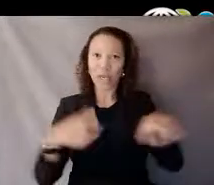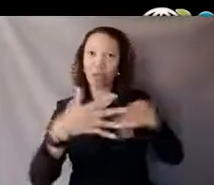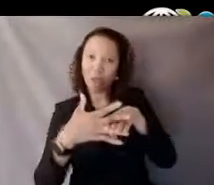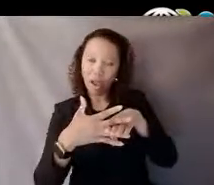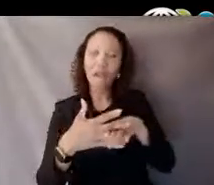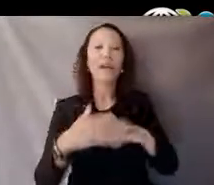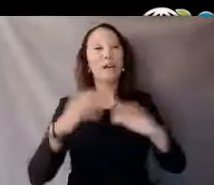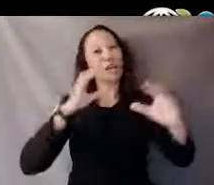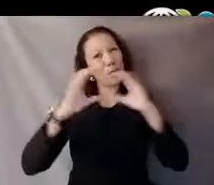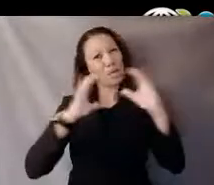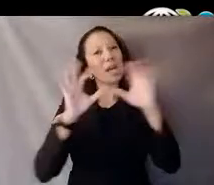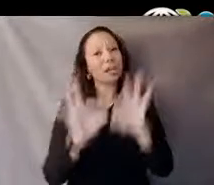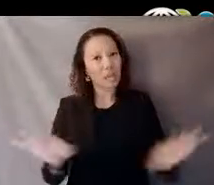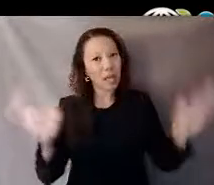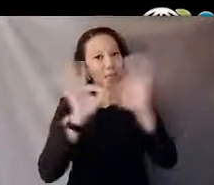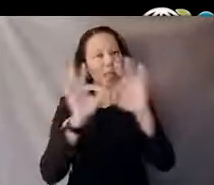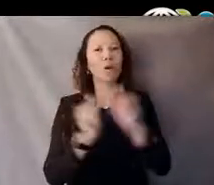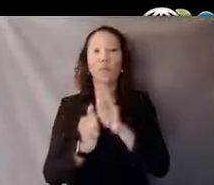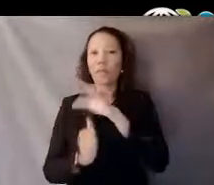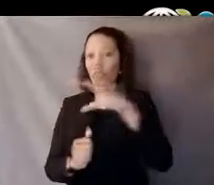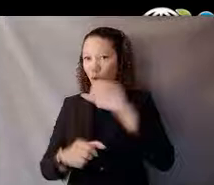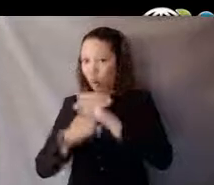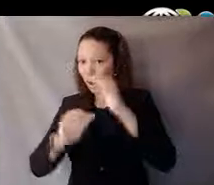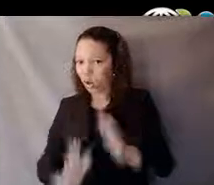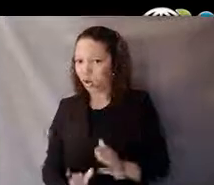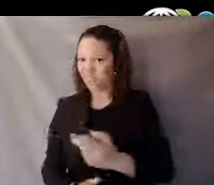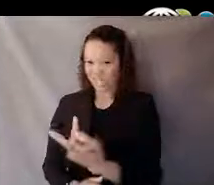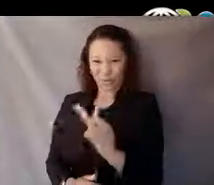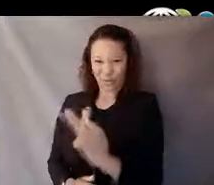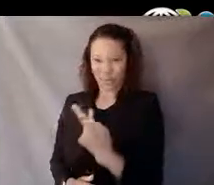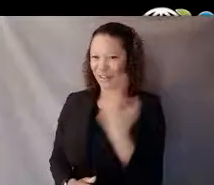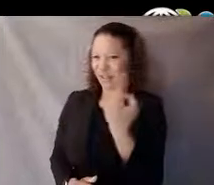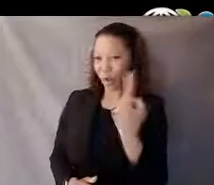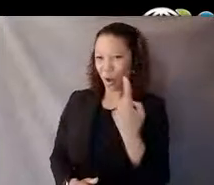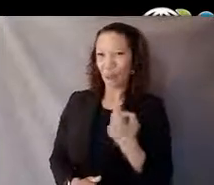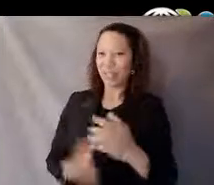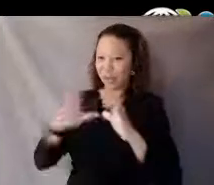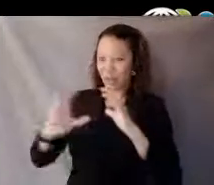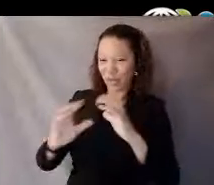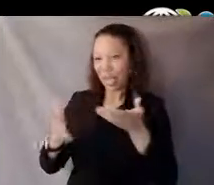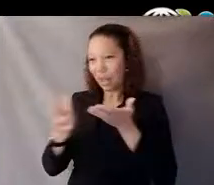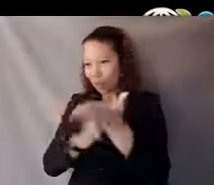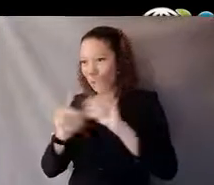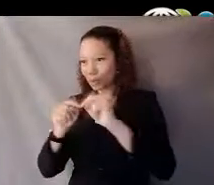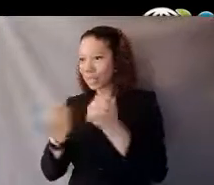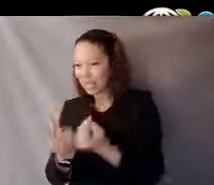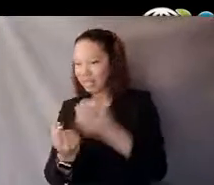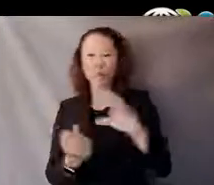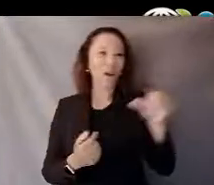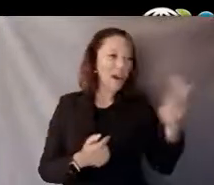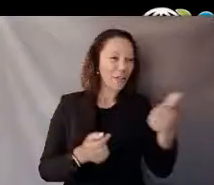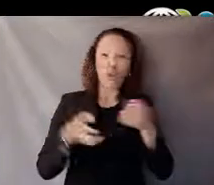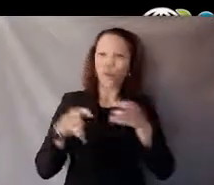communicating with your colleagues in your office. I mean, you and I, we're always talking either through Teams or through Lord knows what. But